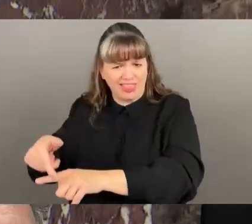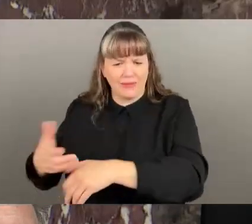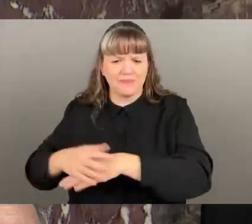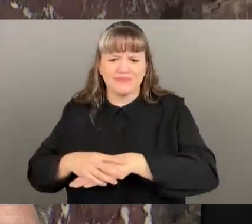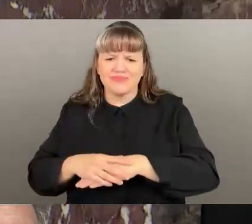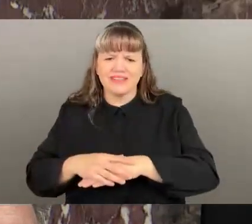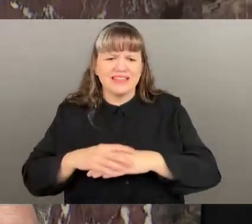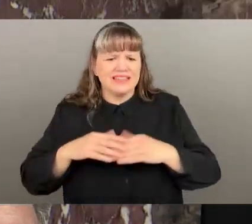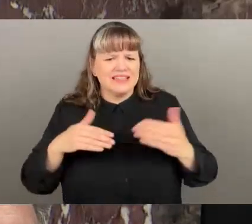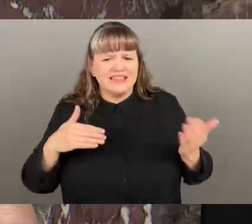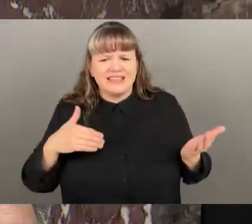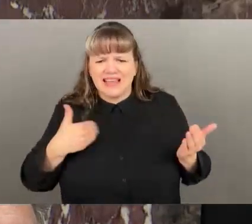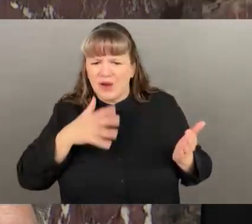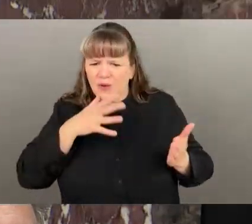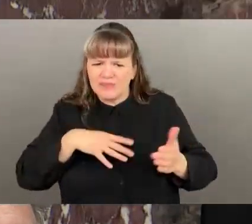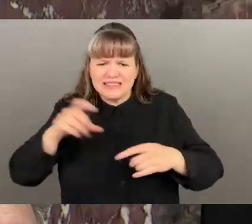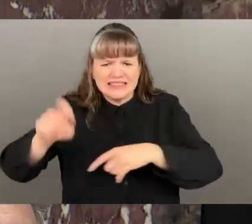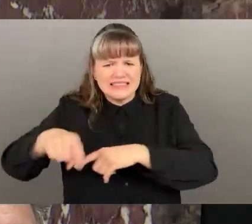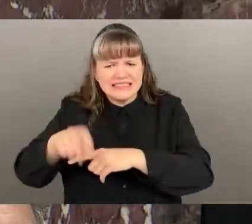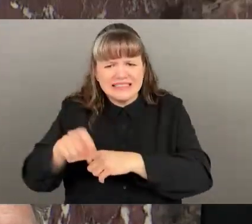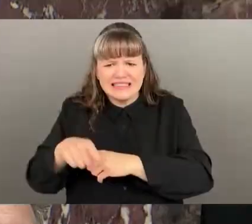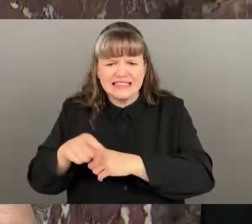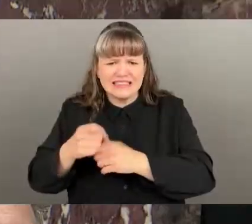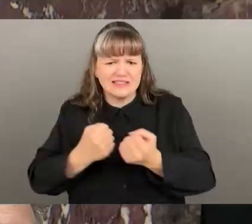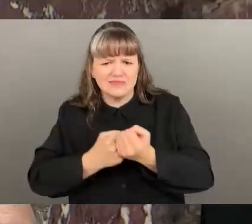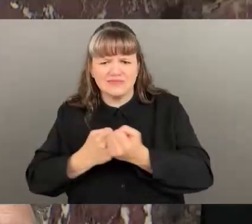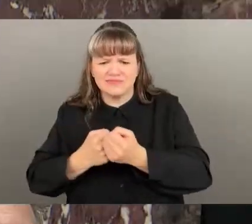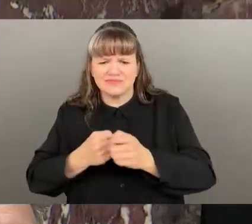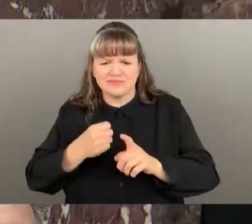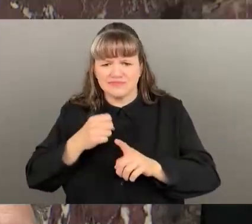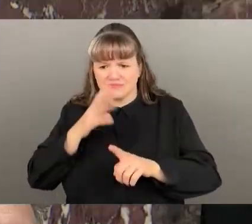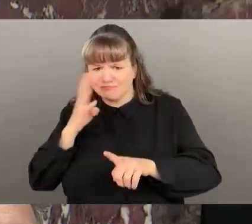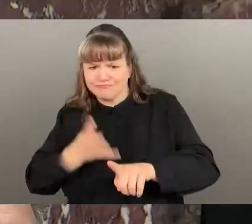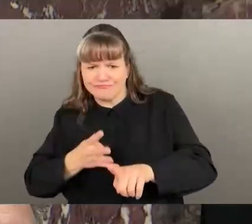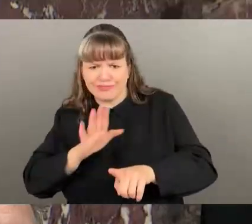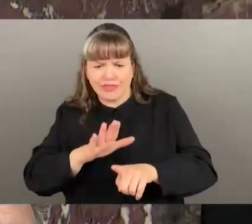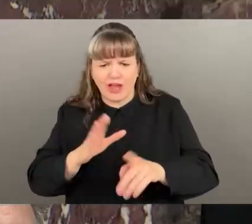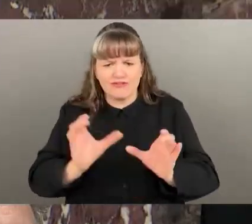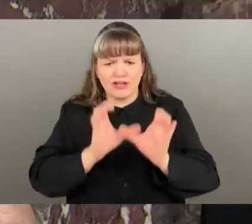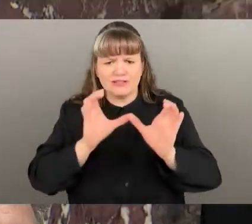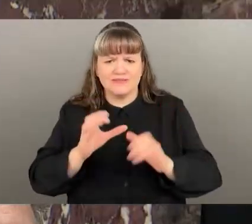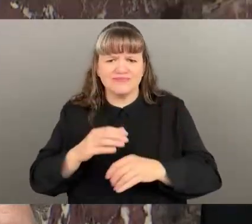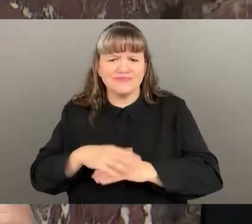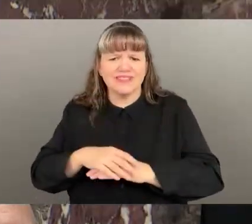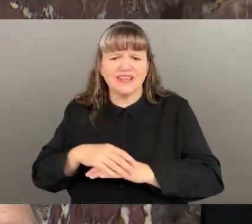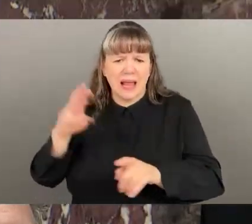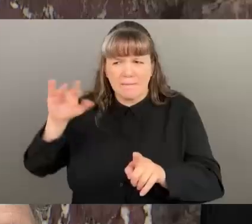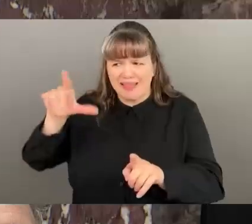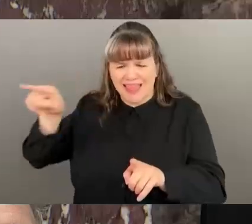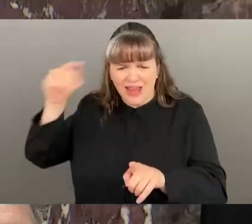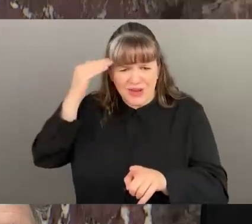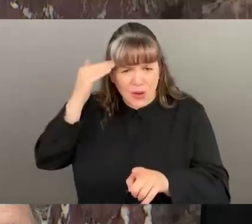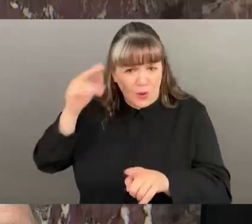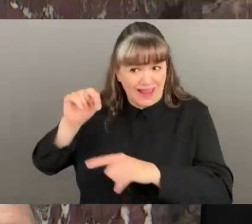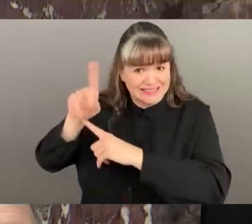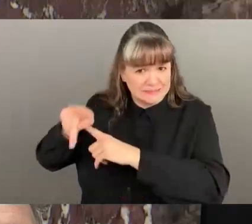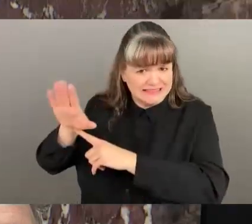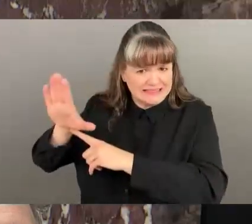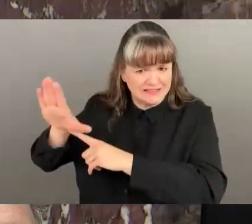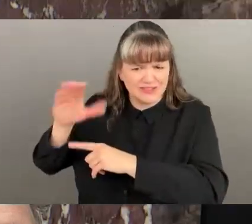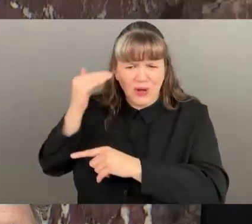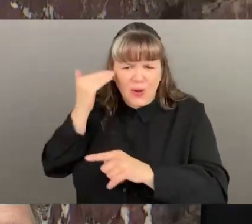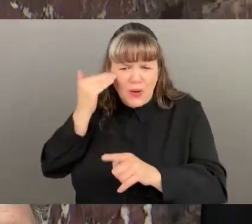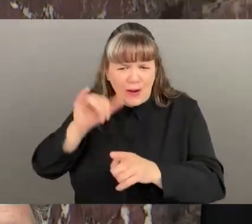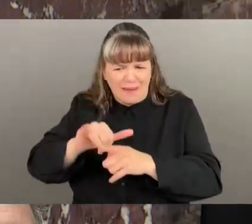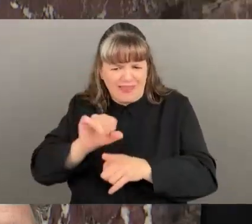case details and should have relayed them by now. How can this government justify letting a vulnerable